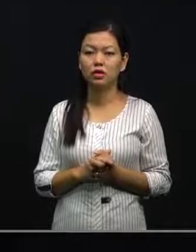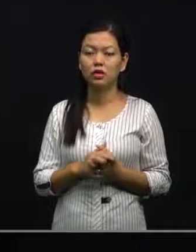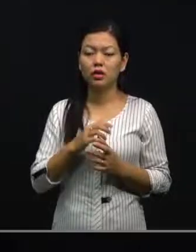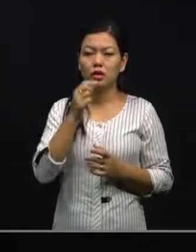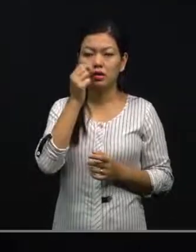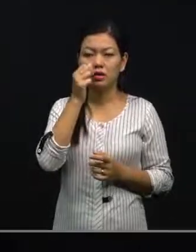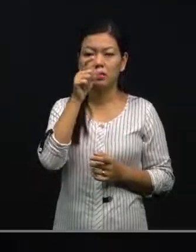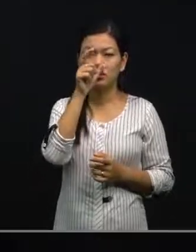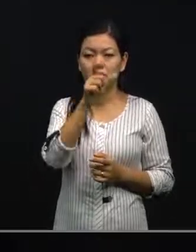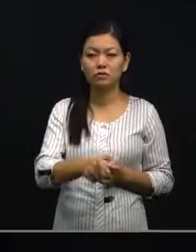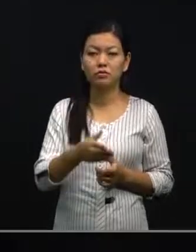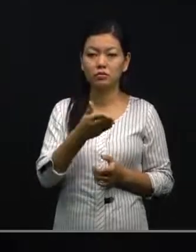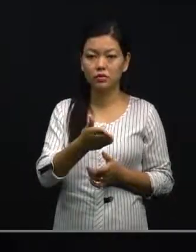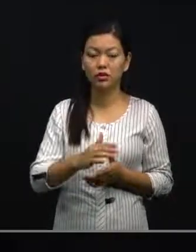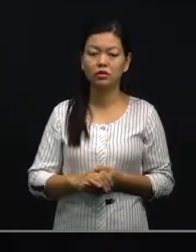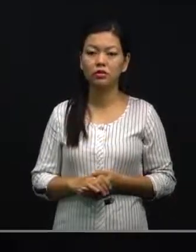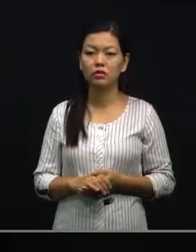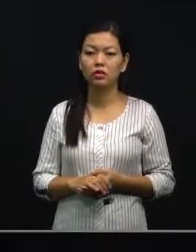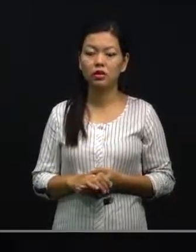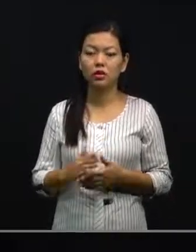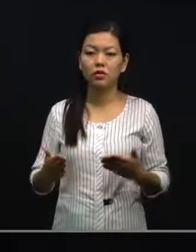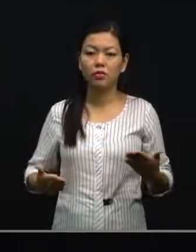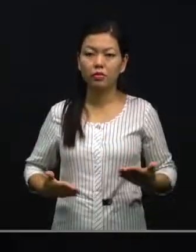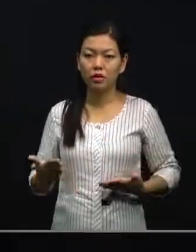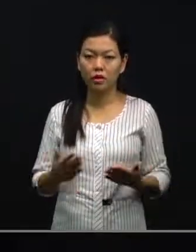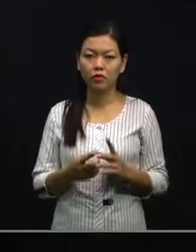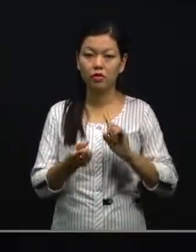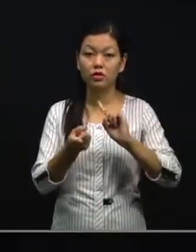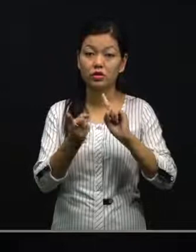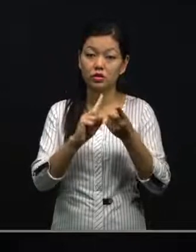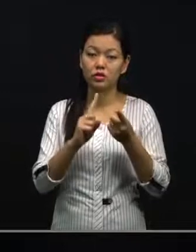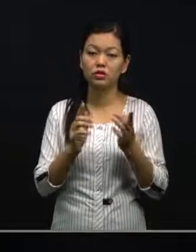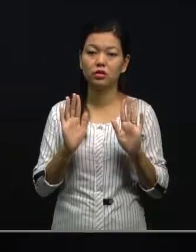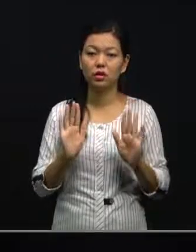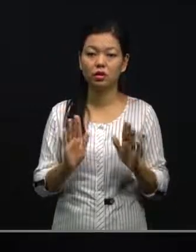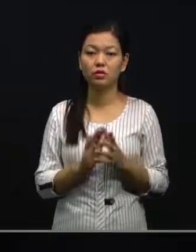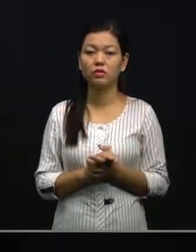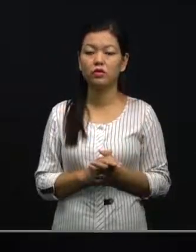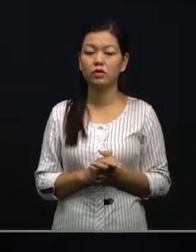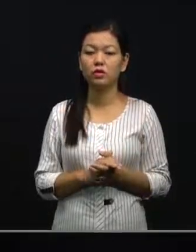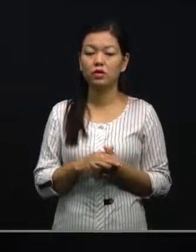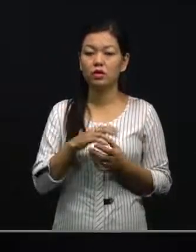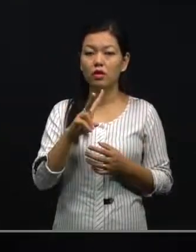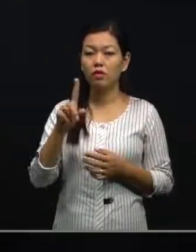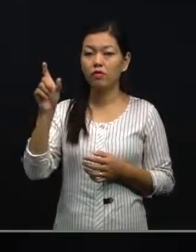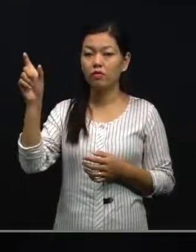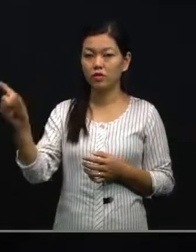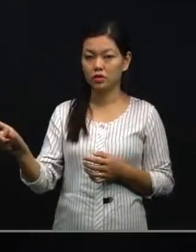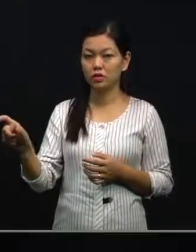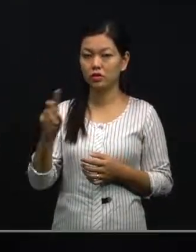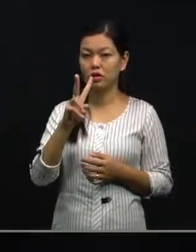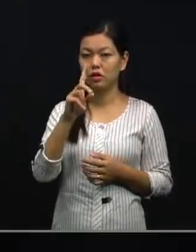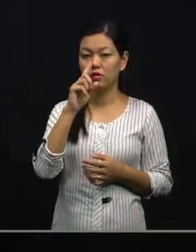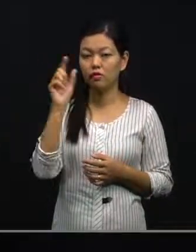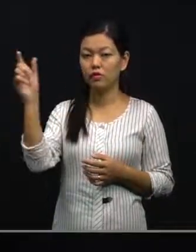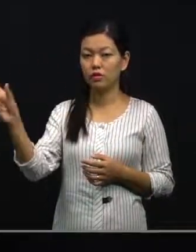is one of the character who undergoes, we can also say, a major change besides Virginia, because you would find that after the